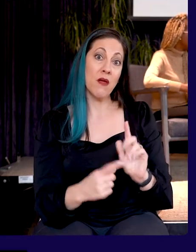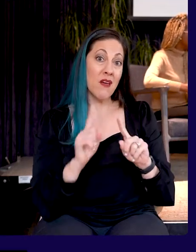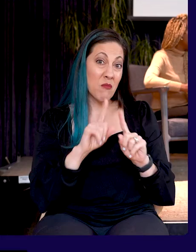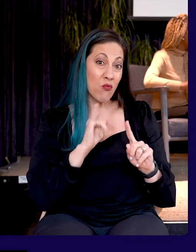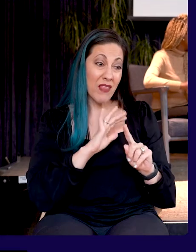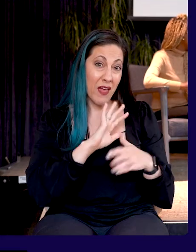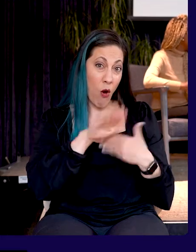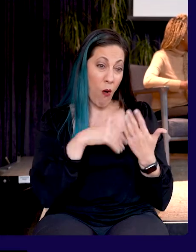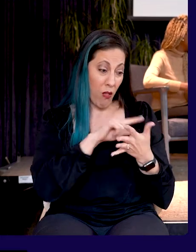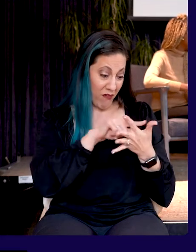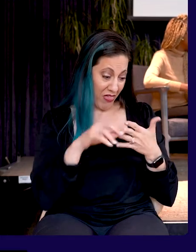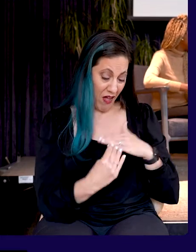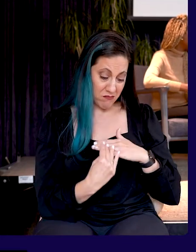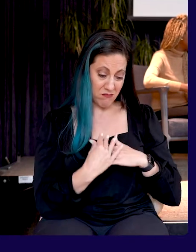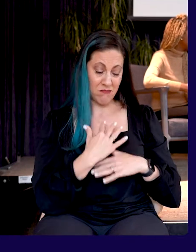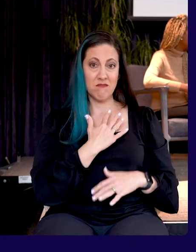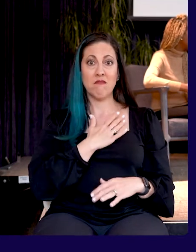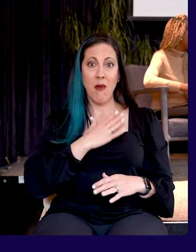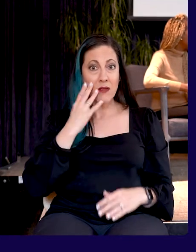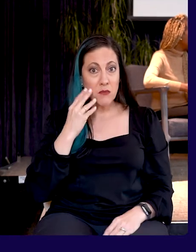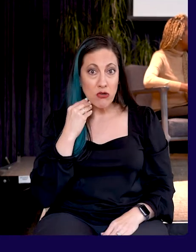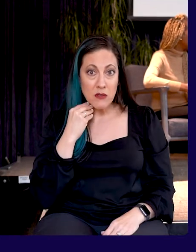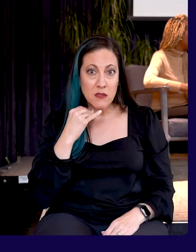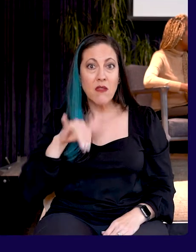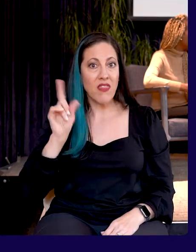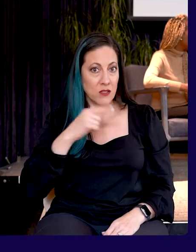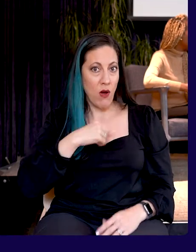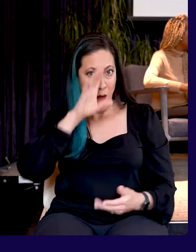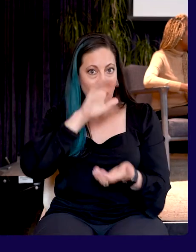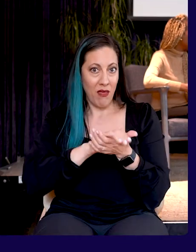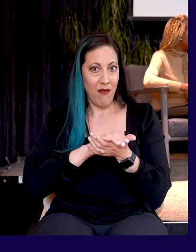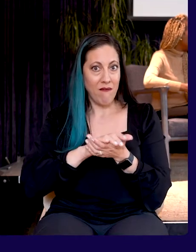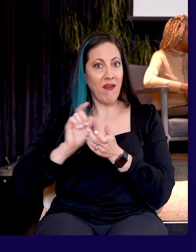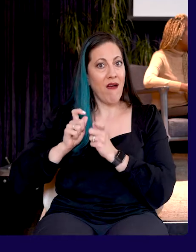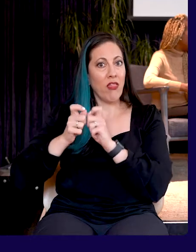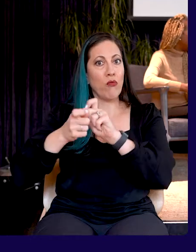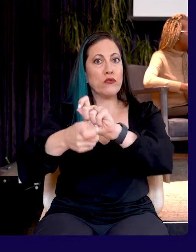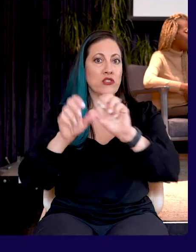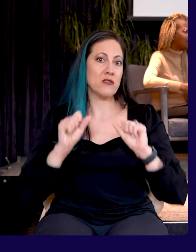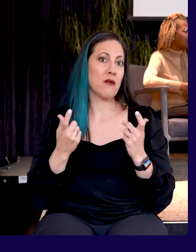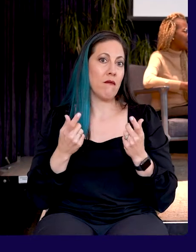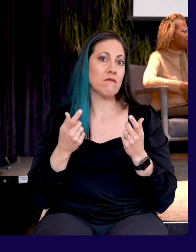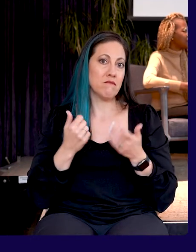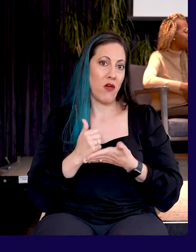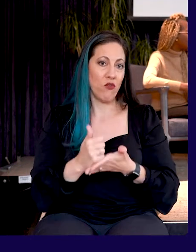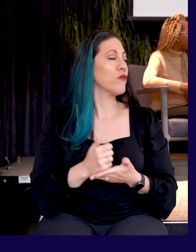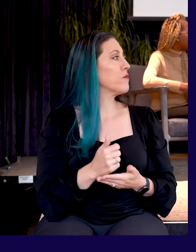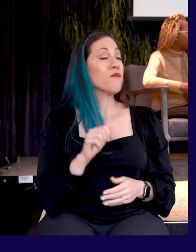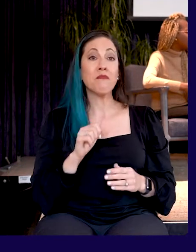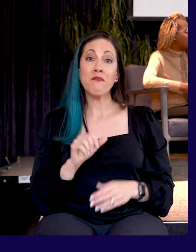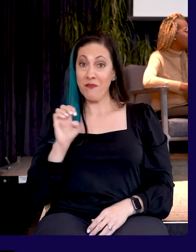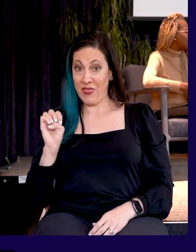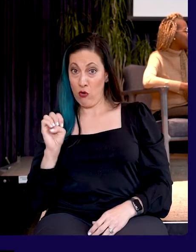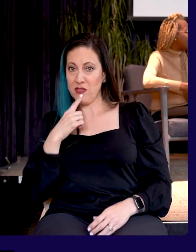actually inform my experience. And that's where I believe the evolution really can take hold. Yeah. I love the option of bringing my